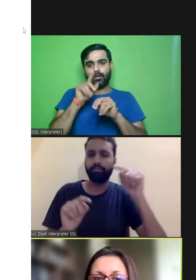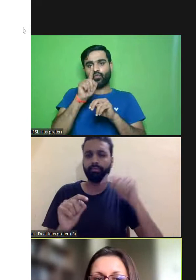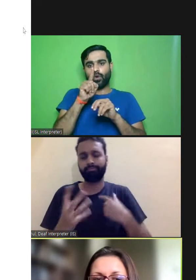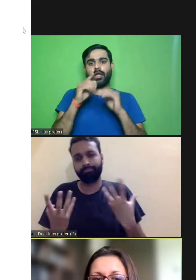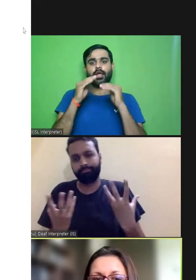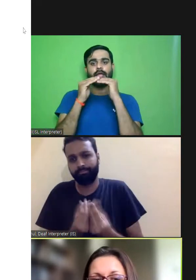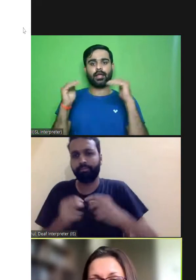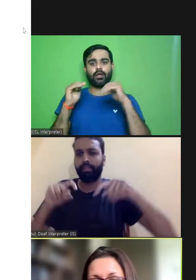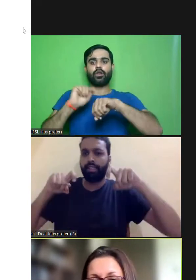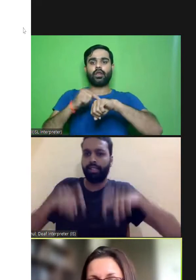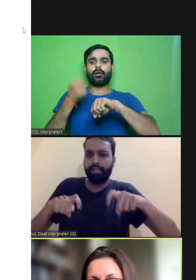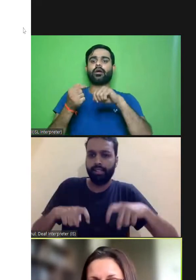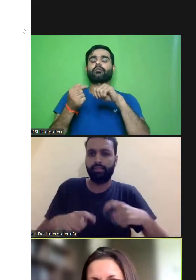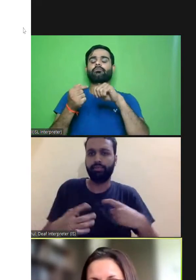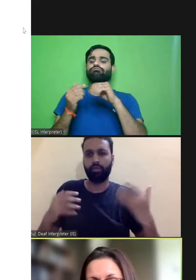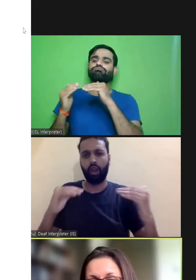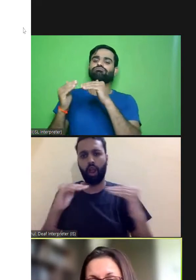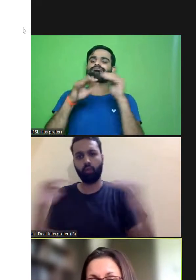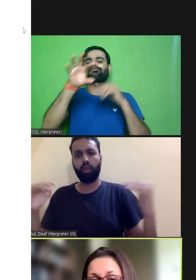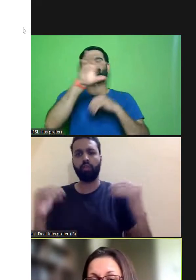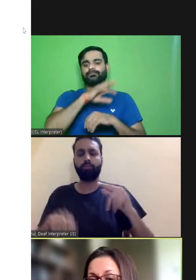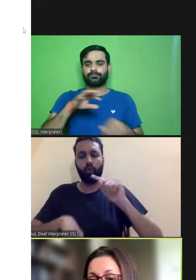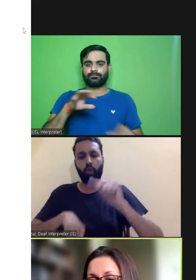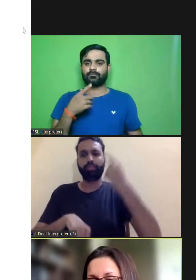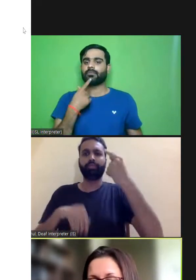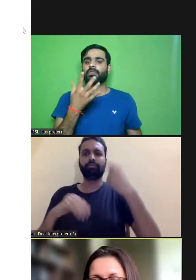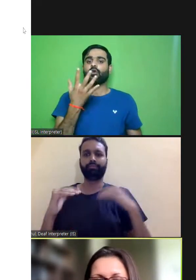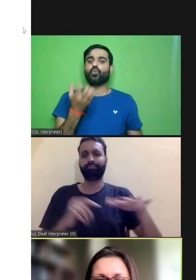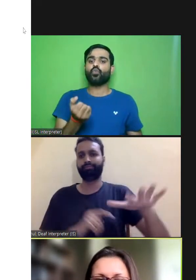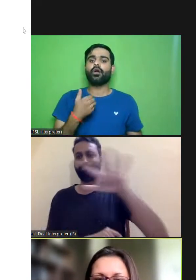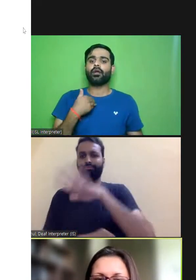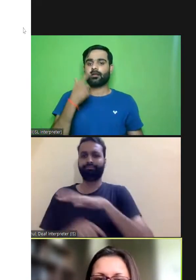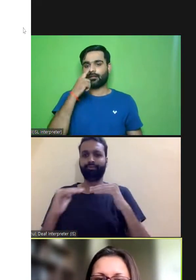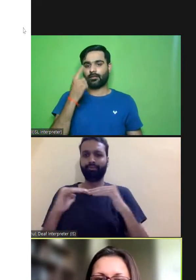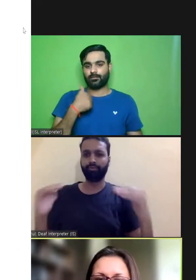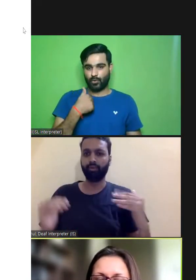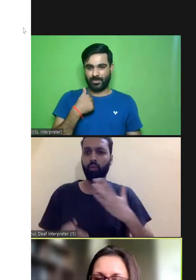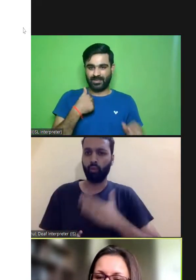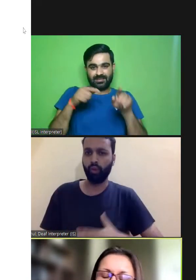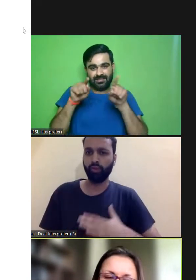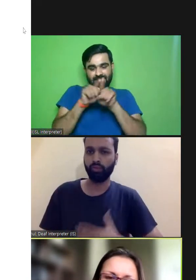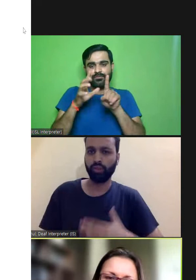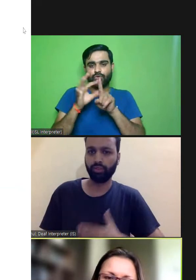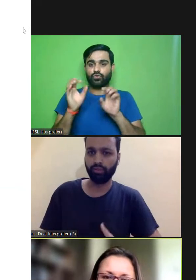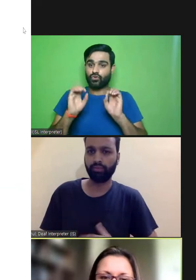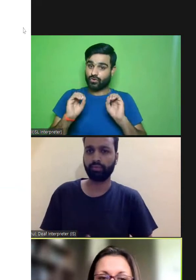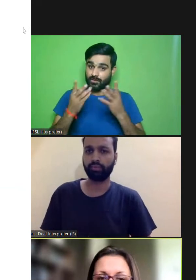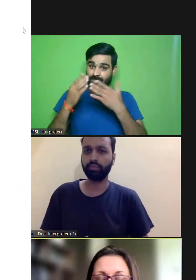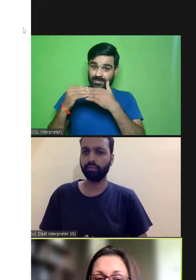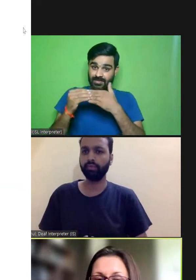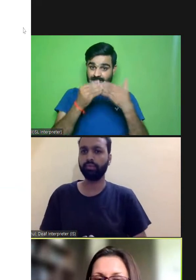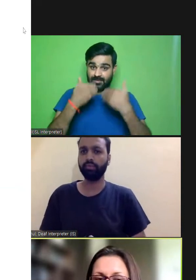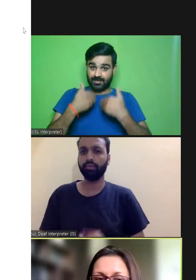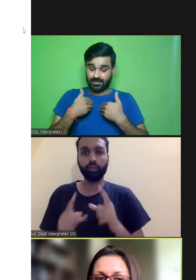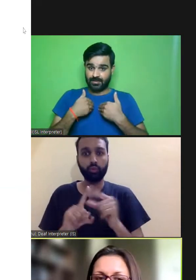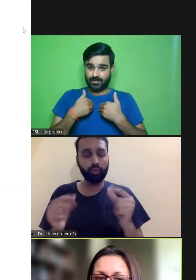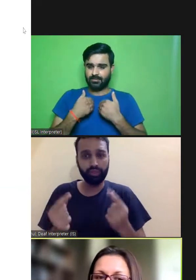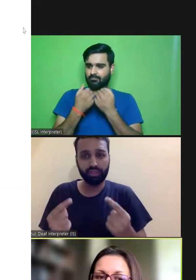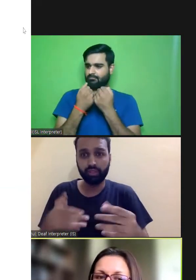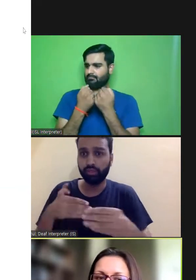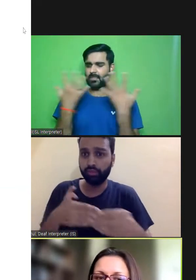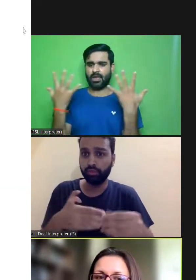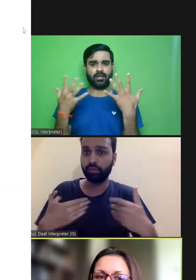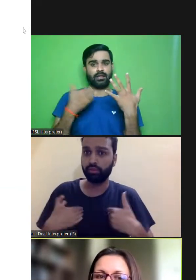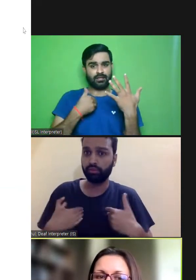our children and husband to eat. This is a woman from the Philippines. This means that it's not related about not having income, it's related